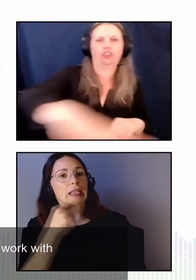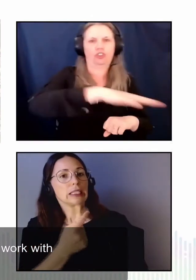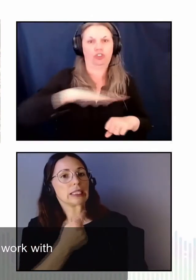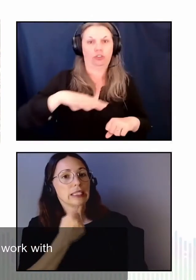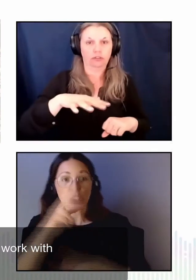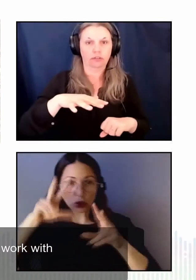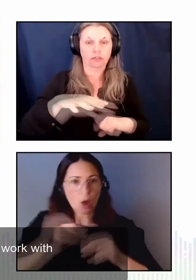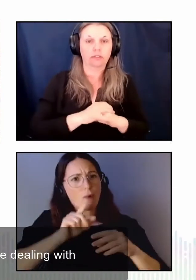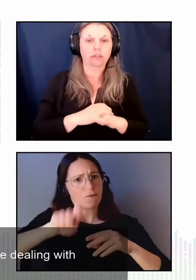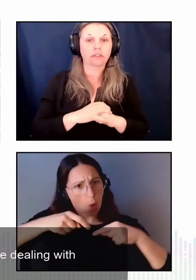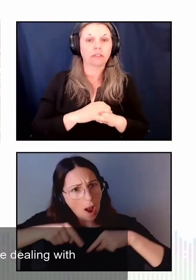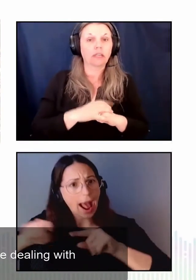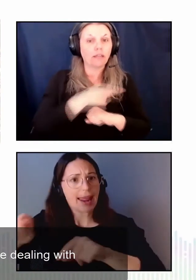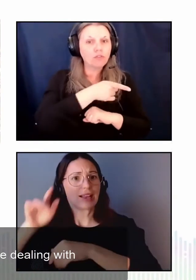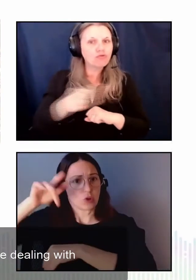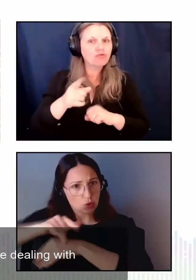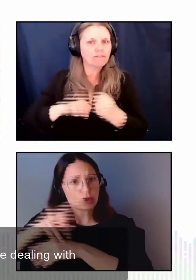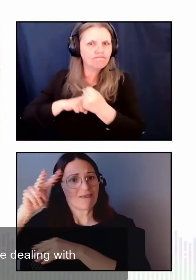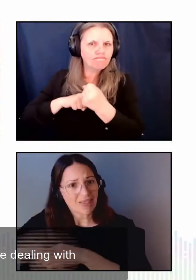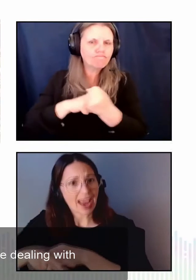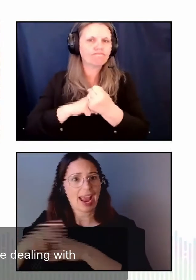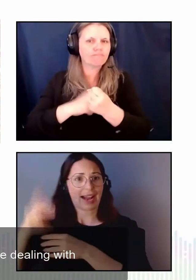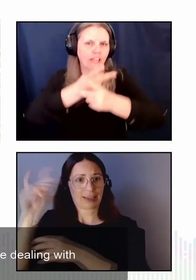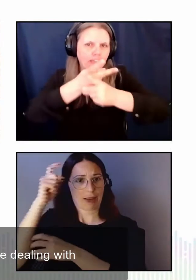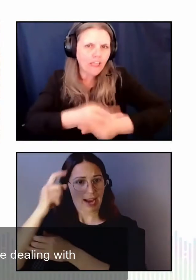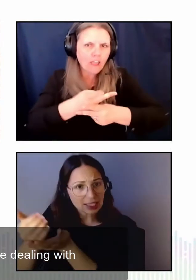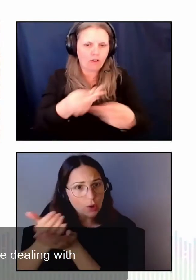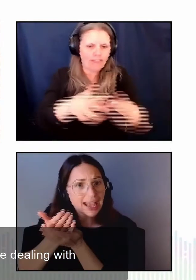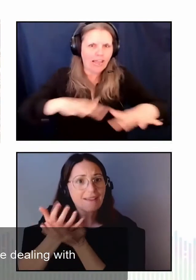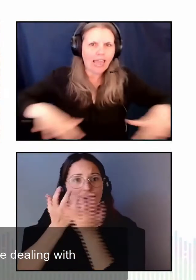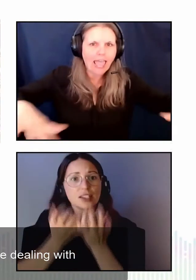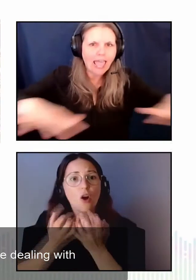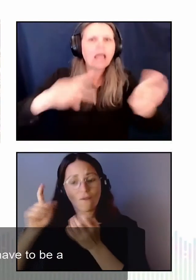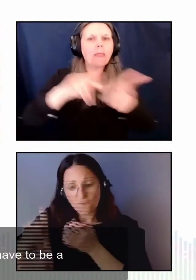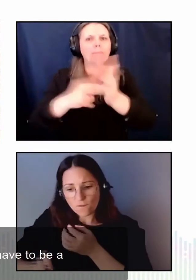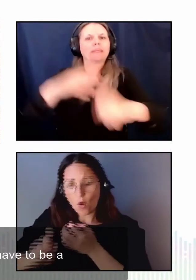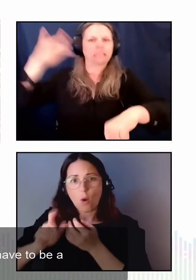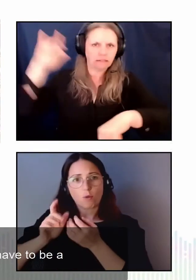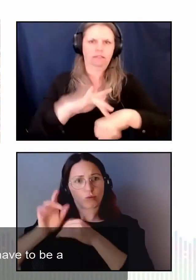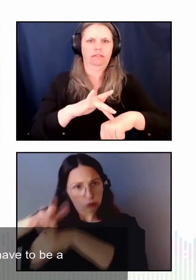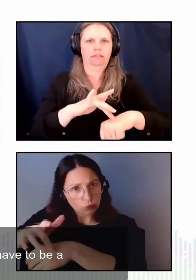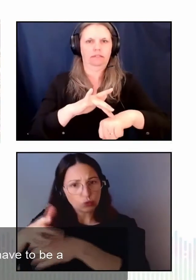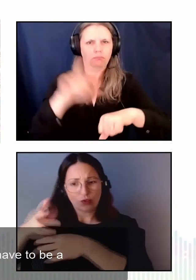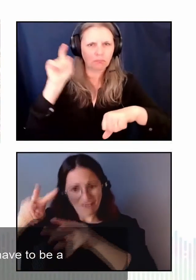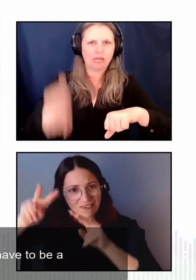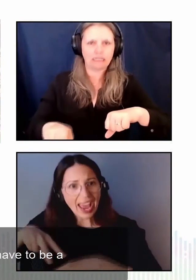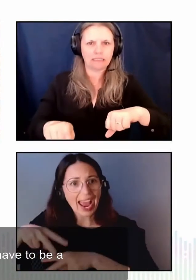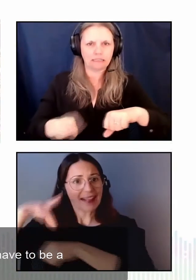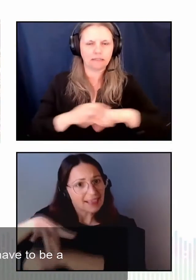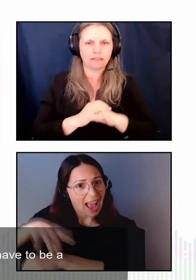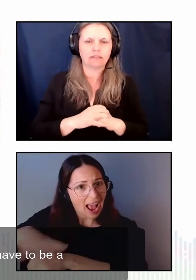with conservation issues, you have to go to the land. If you are dealing